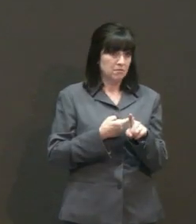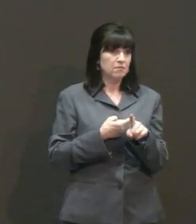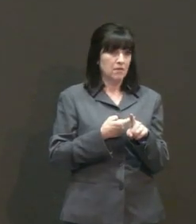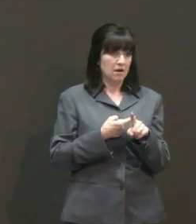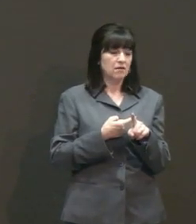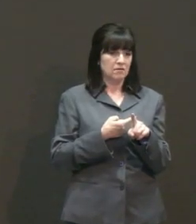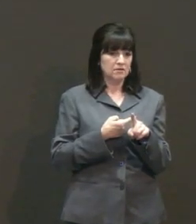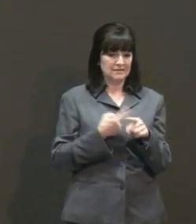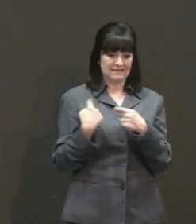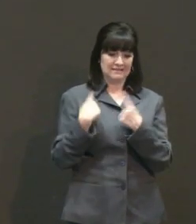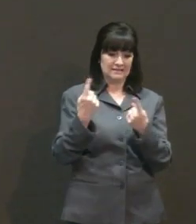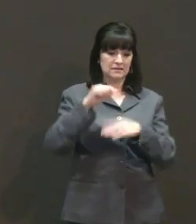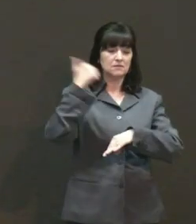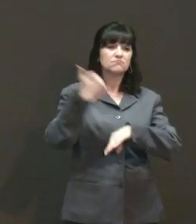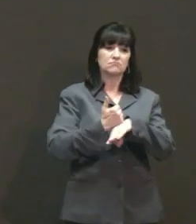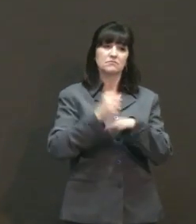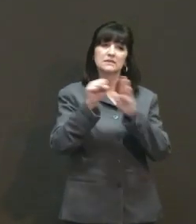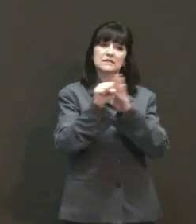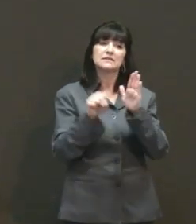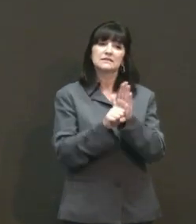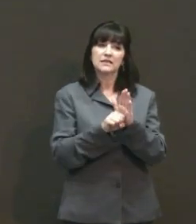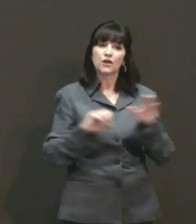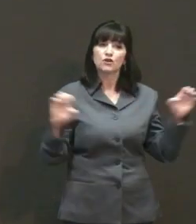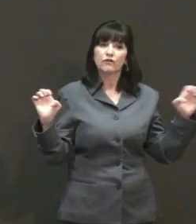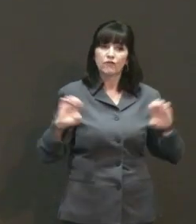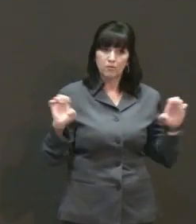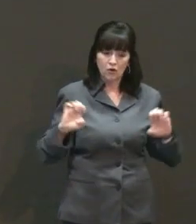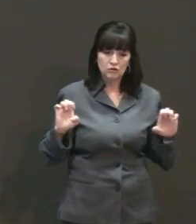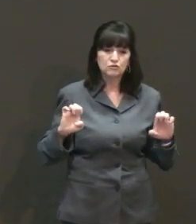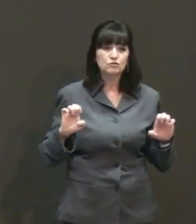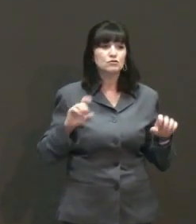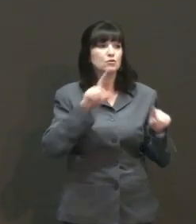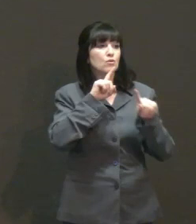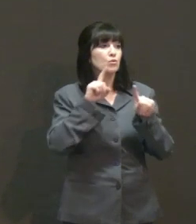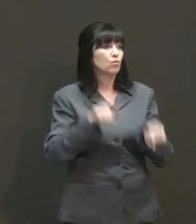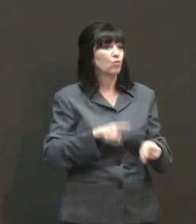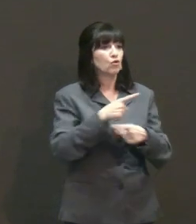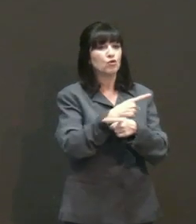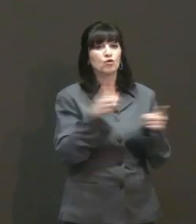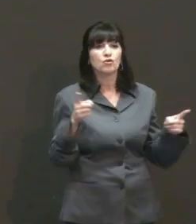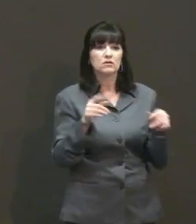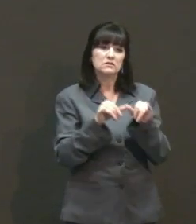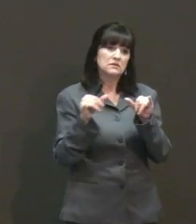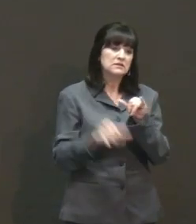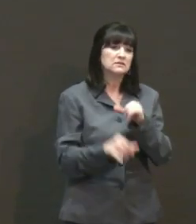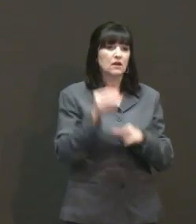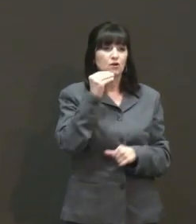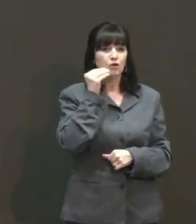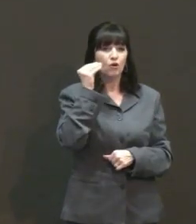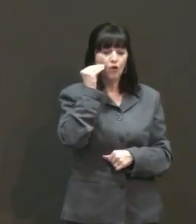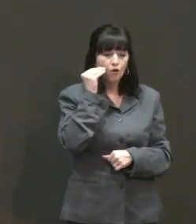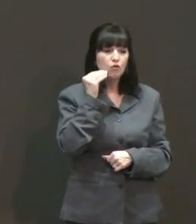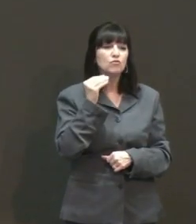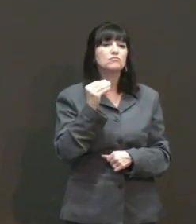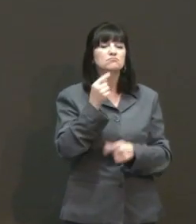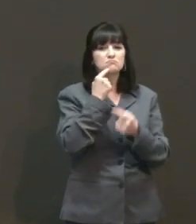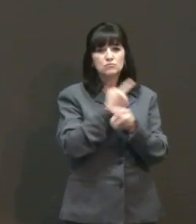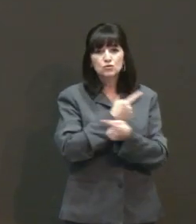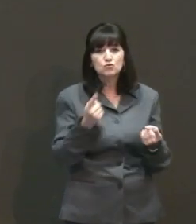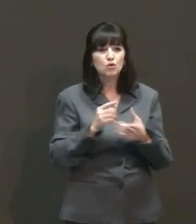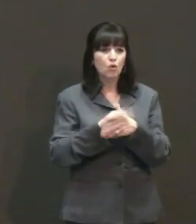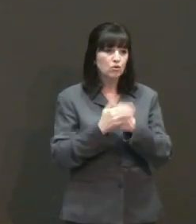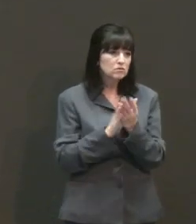state of emergency declaration and the order for everybody to stay at home, to practice basic hygiene,